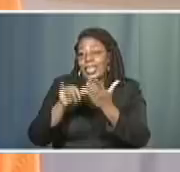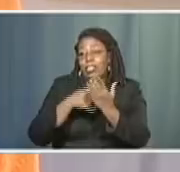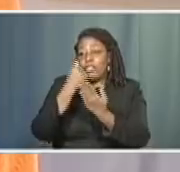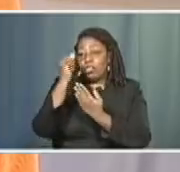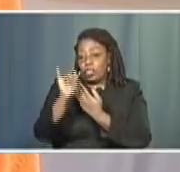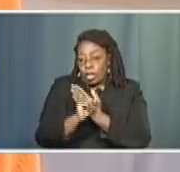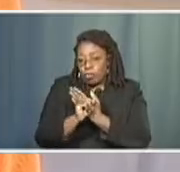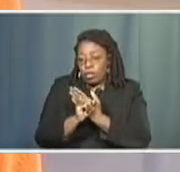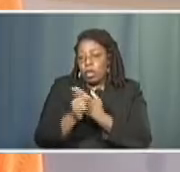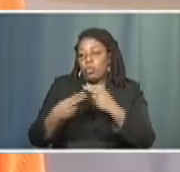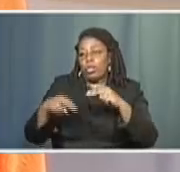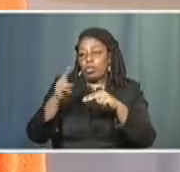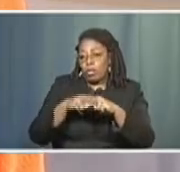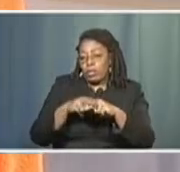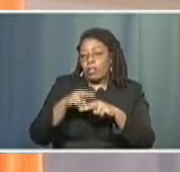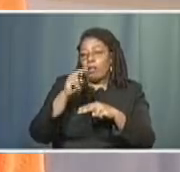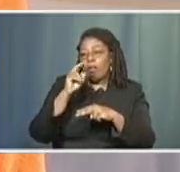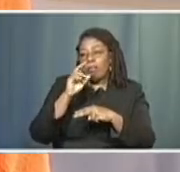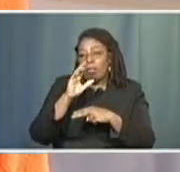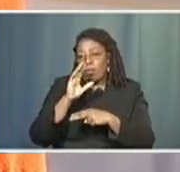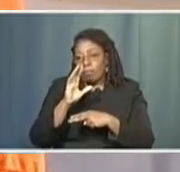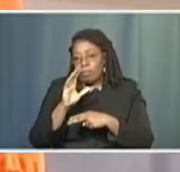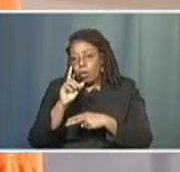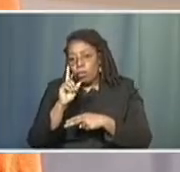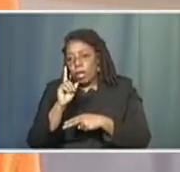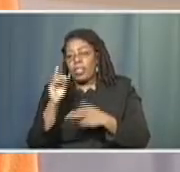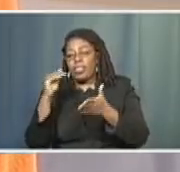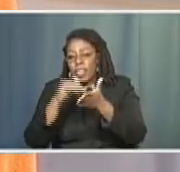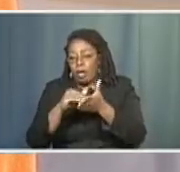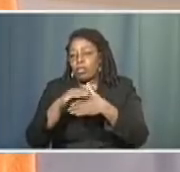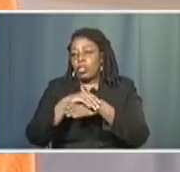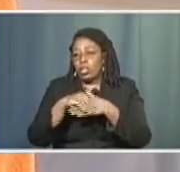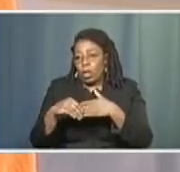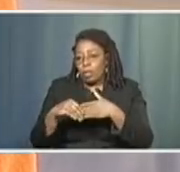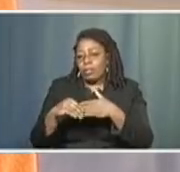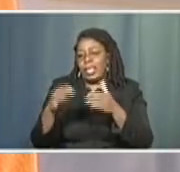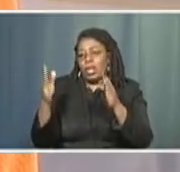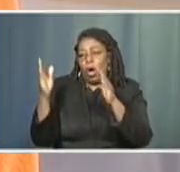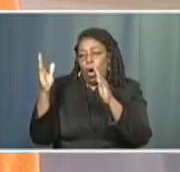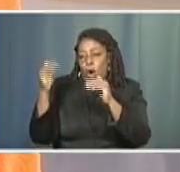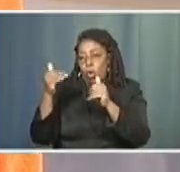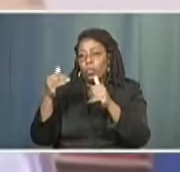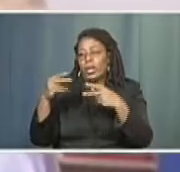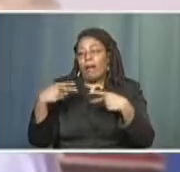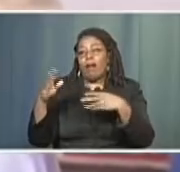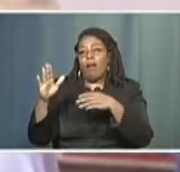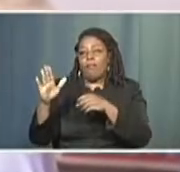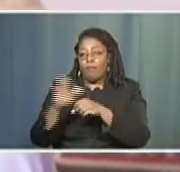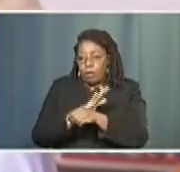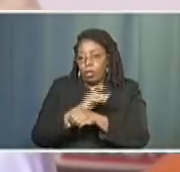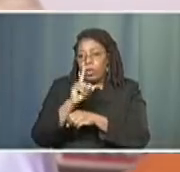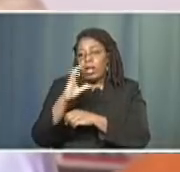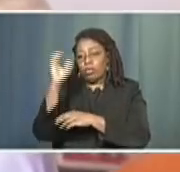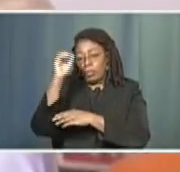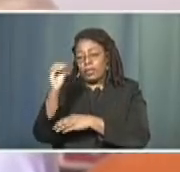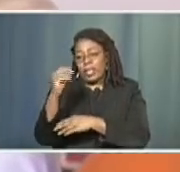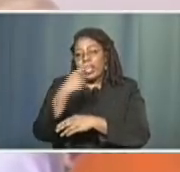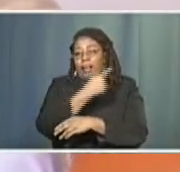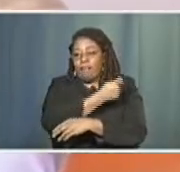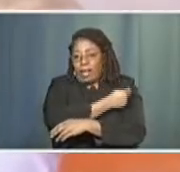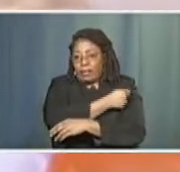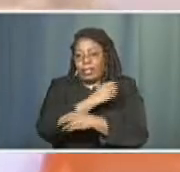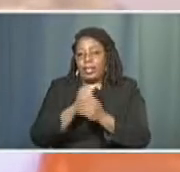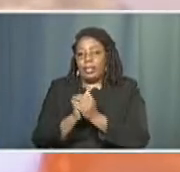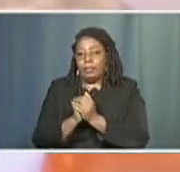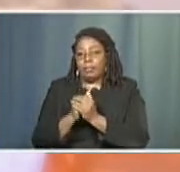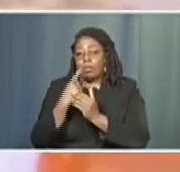to up it to $1,000. And hopefully by then, we'll be close to 100% vaccinated. Supporting the vaccine